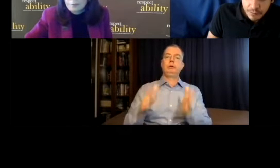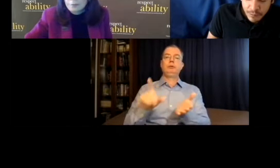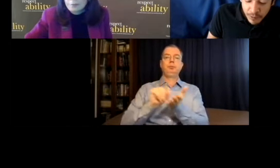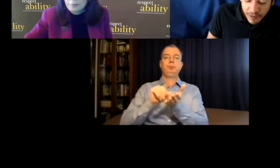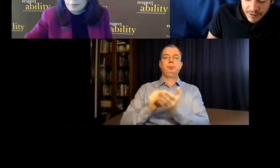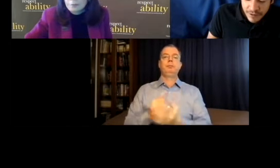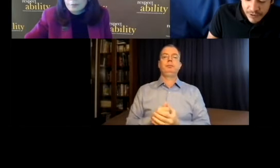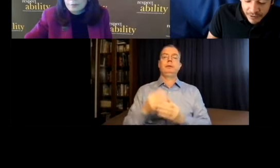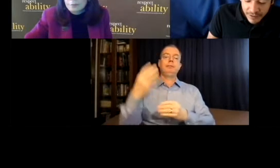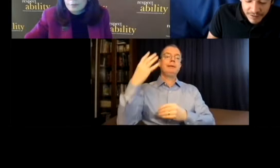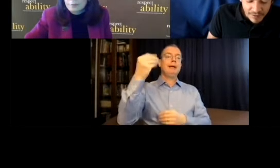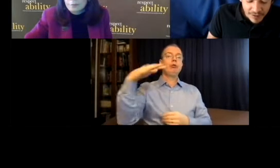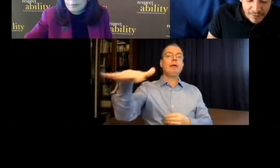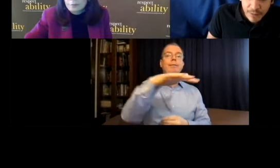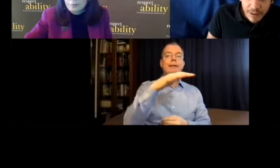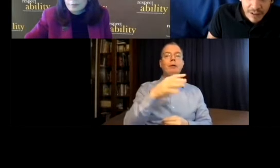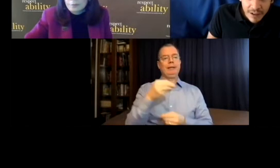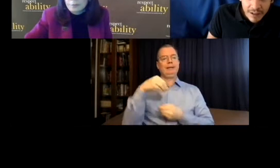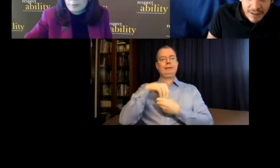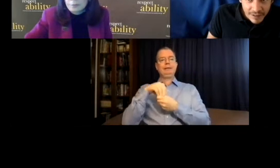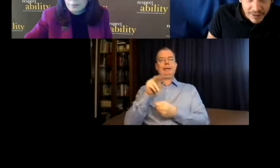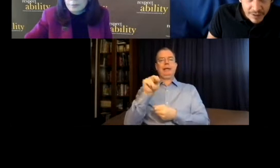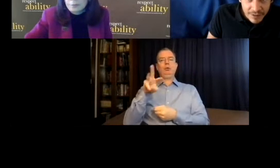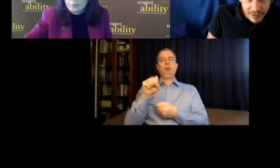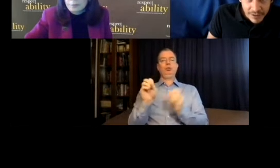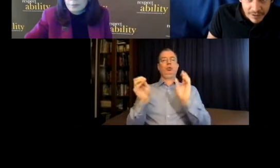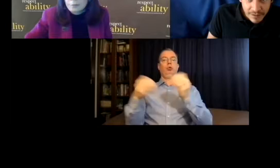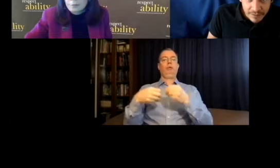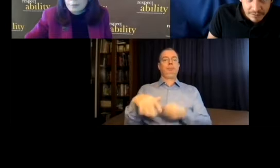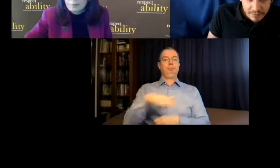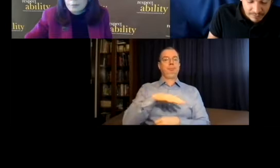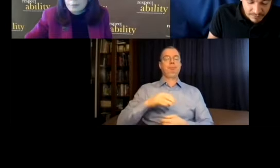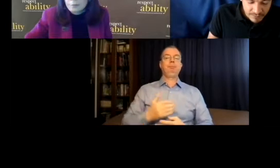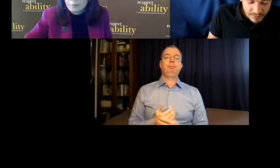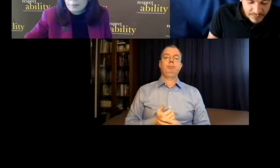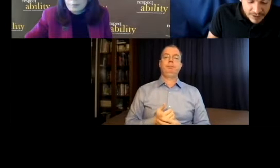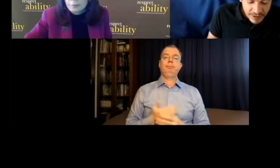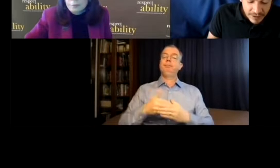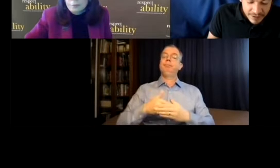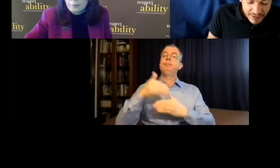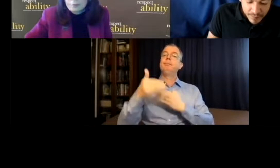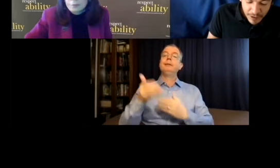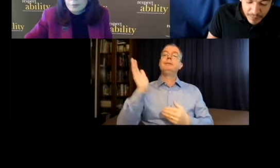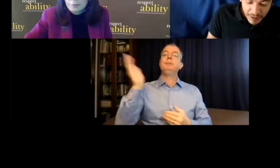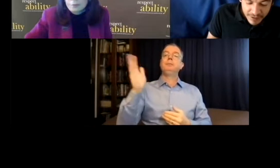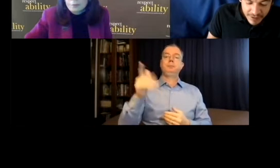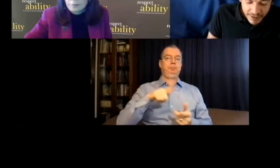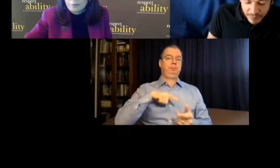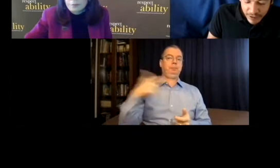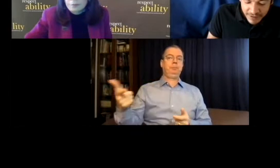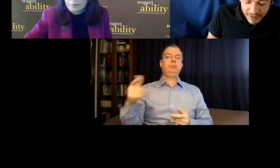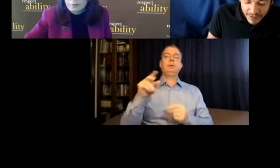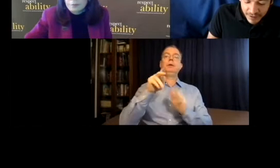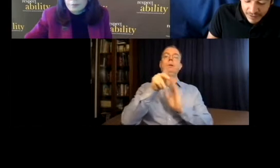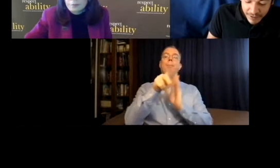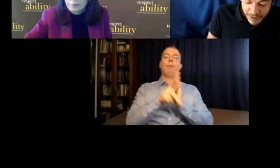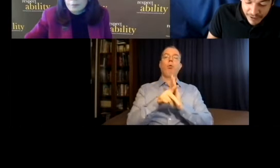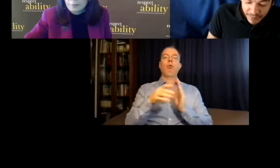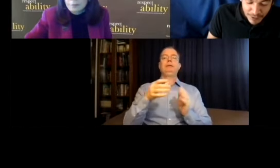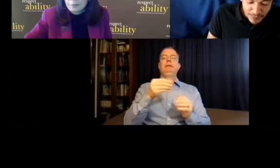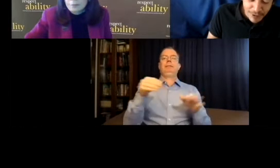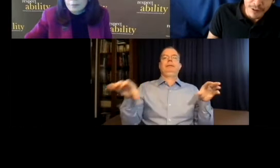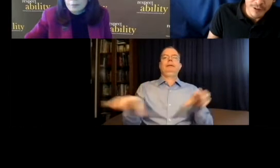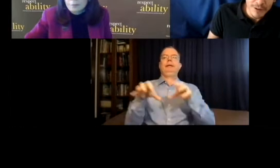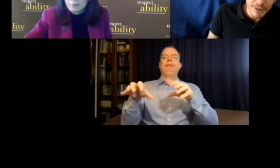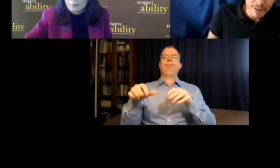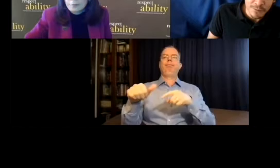disabilities who are reporters and journalists on the front lines and in the news stations. Next up are policy and practices and leadership.